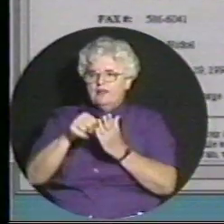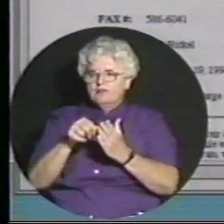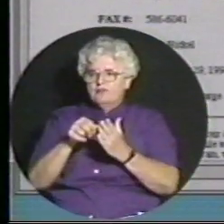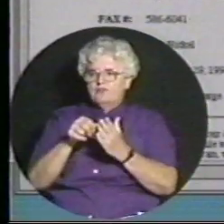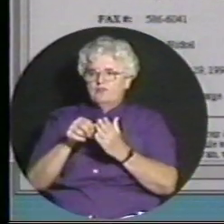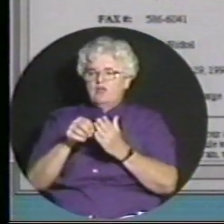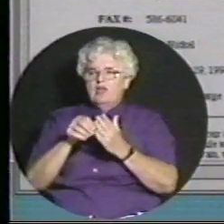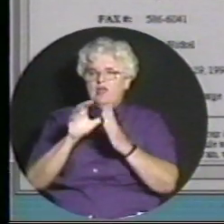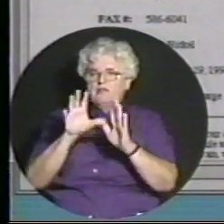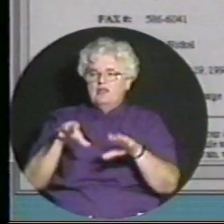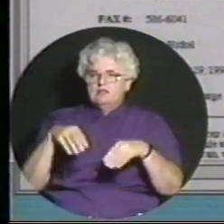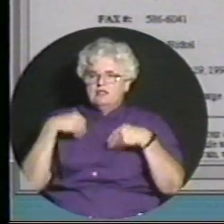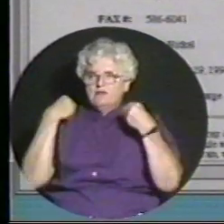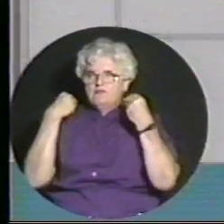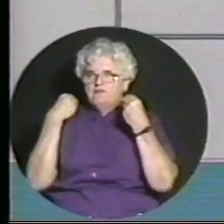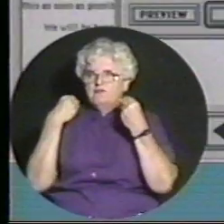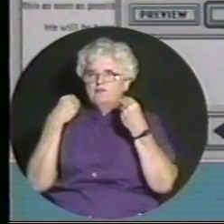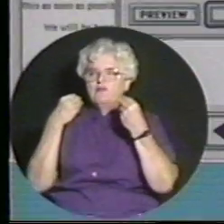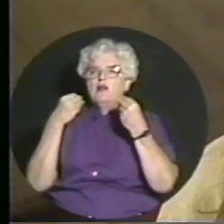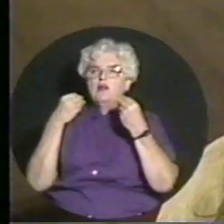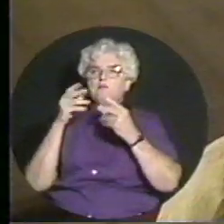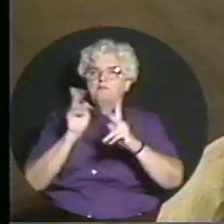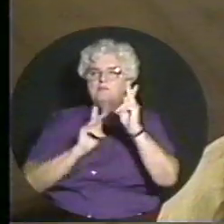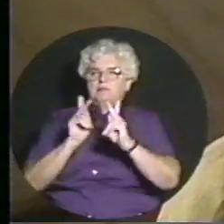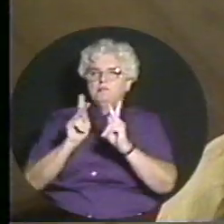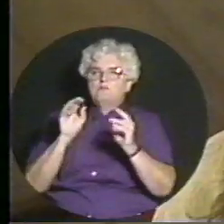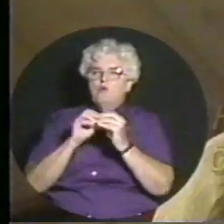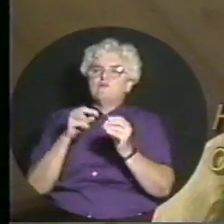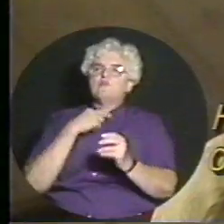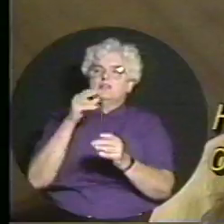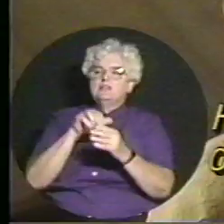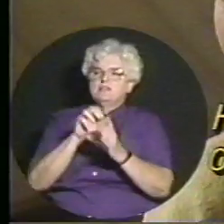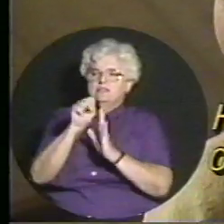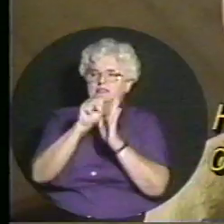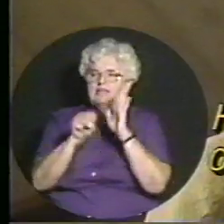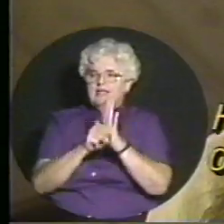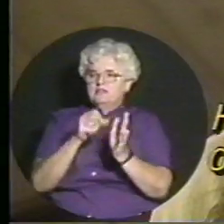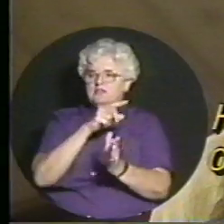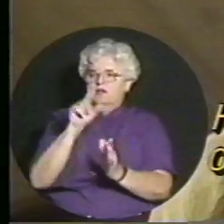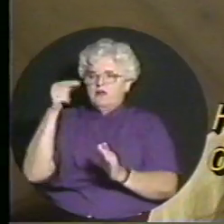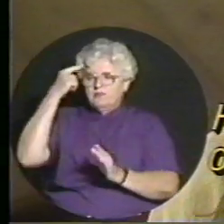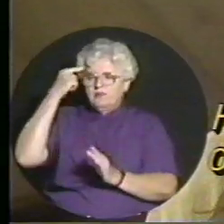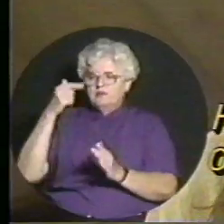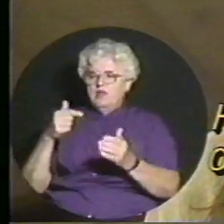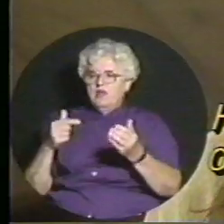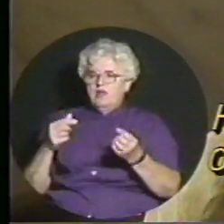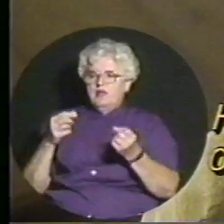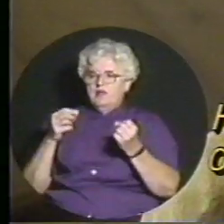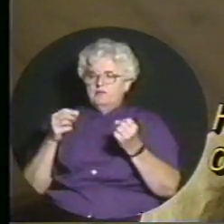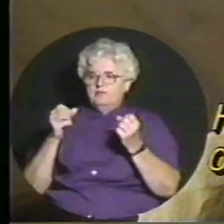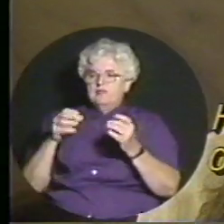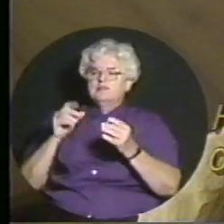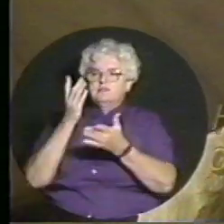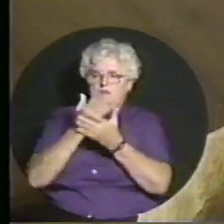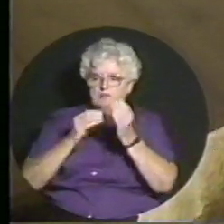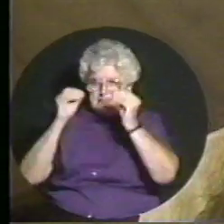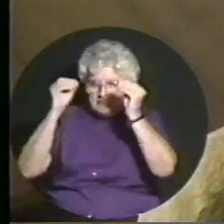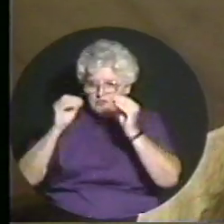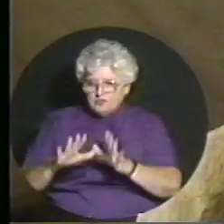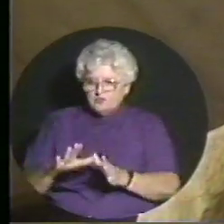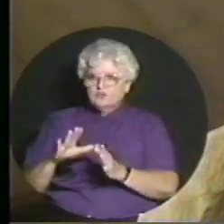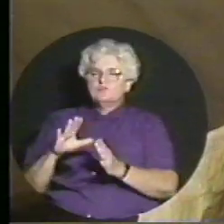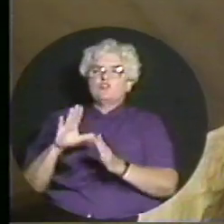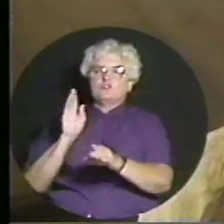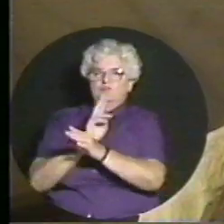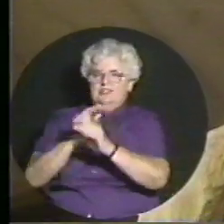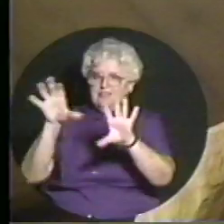Personal Lobbyist more voice in state government. We have a lot of parents. We have teachers, including a couple civics teachers who are using